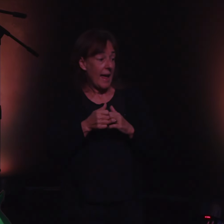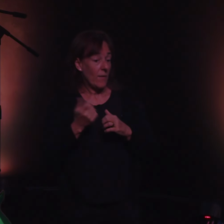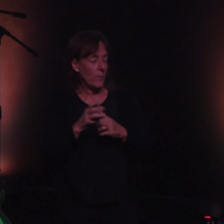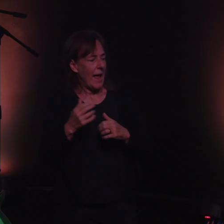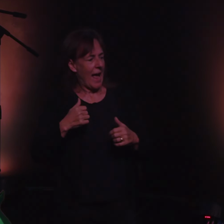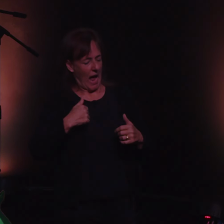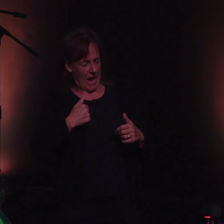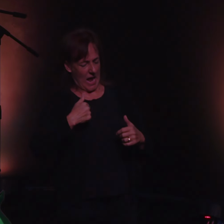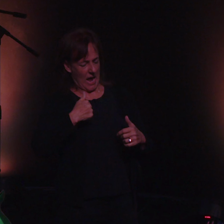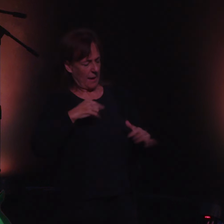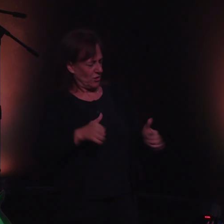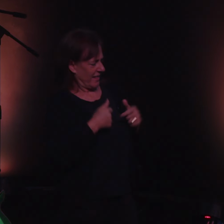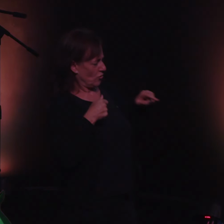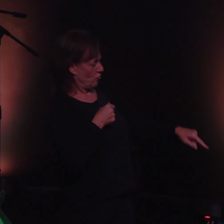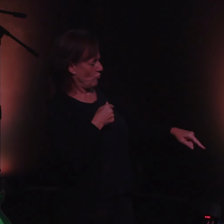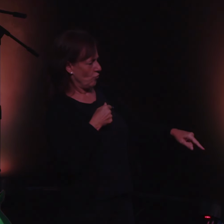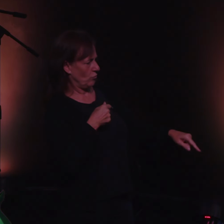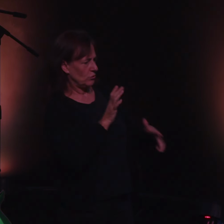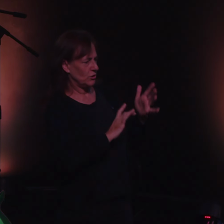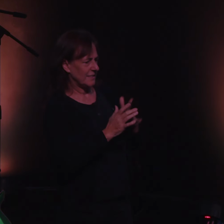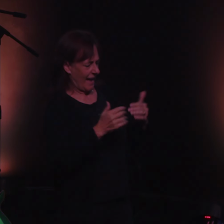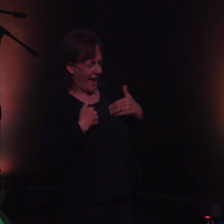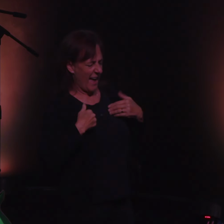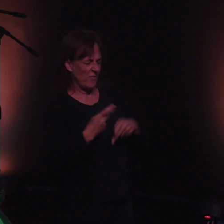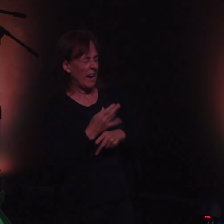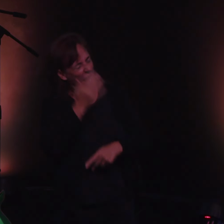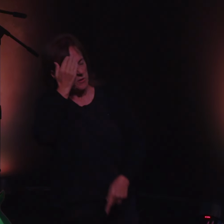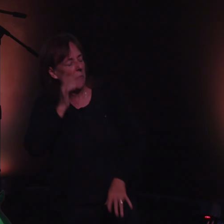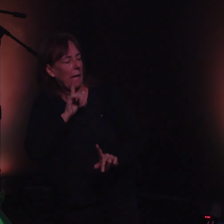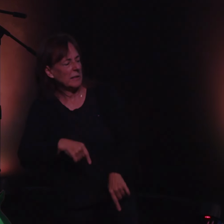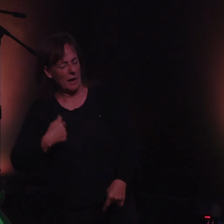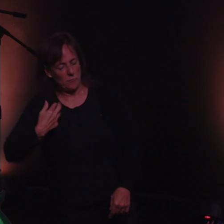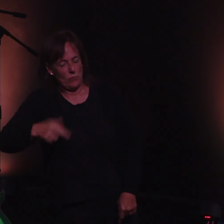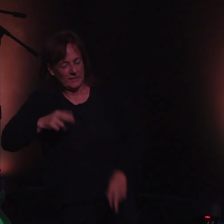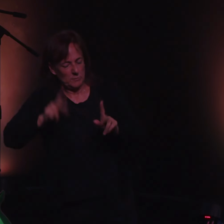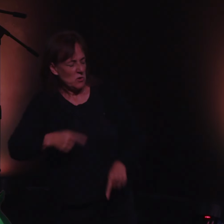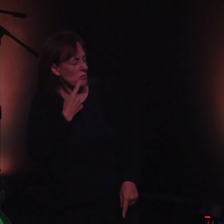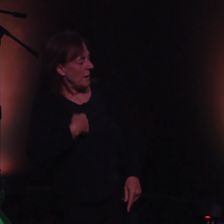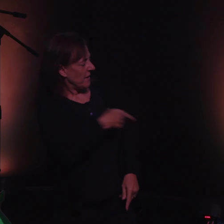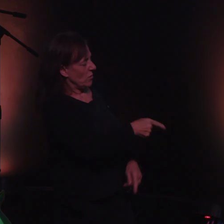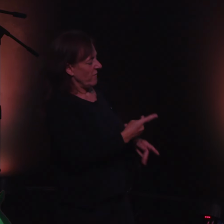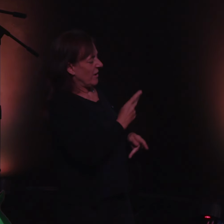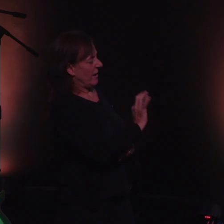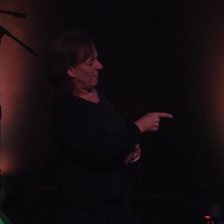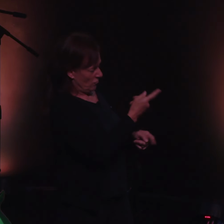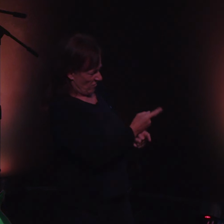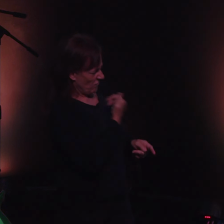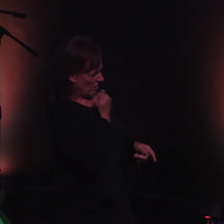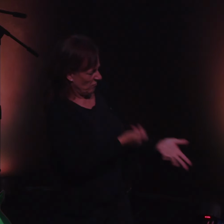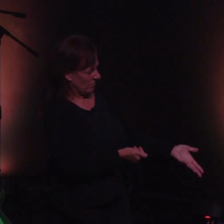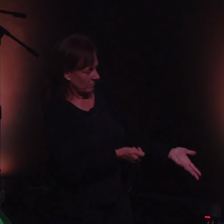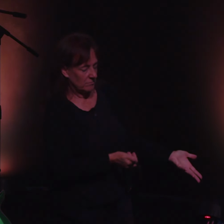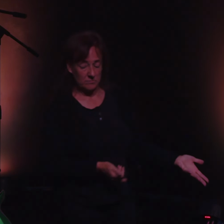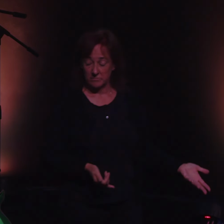saying, I'm challenging you. I think I have it figured out. I'm the religious person. You tell me if you have it figured out."